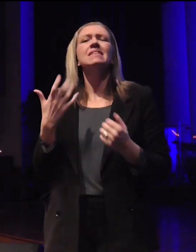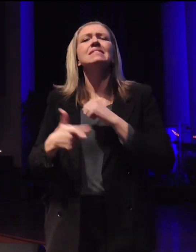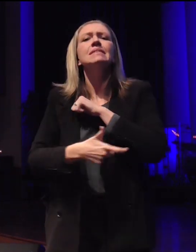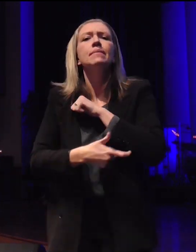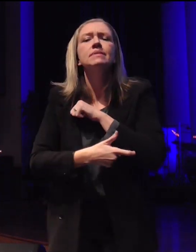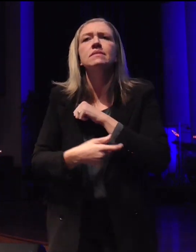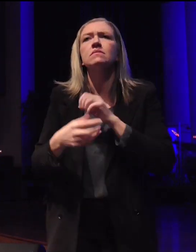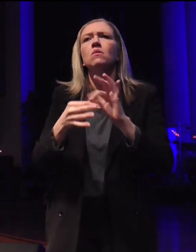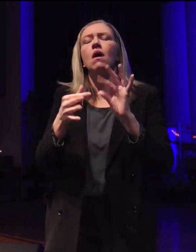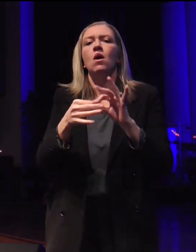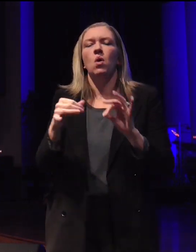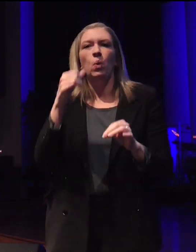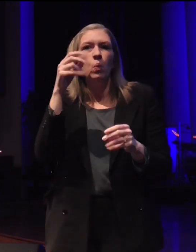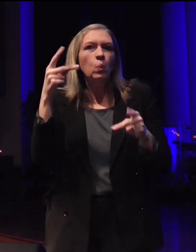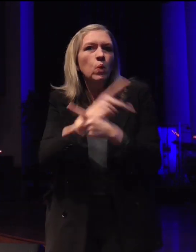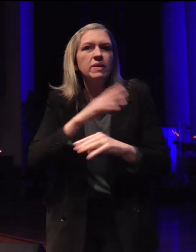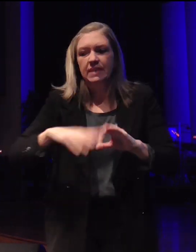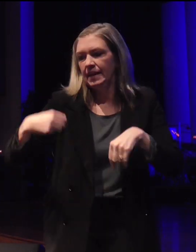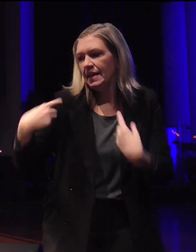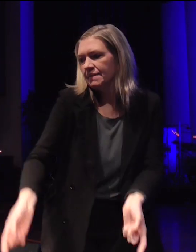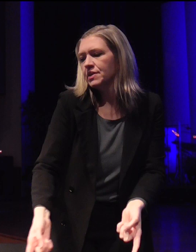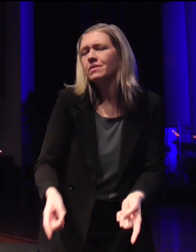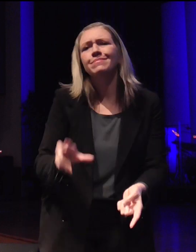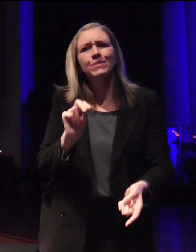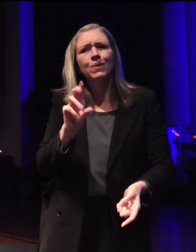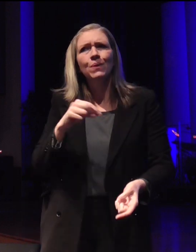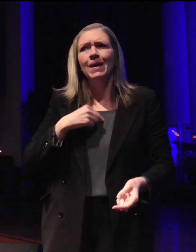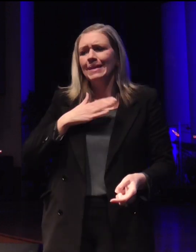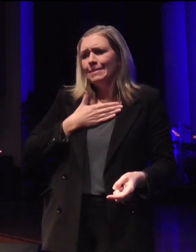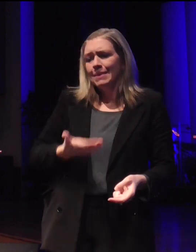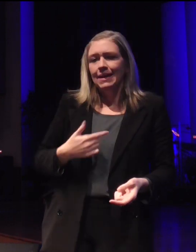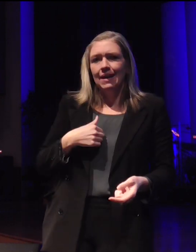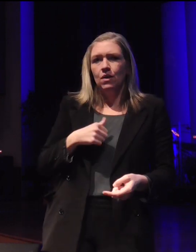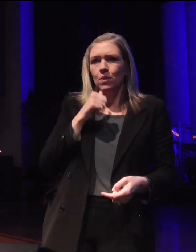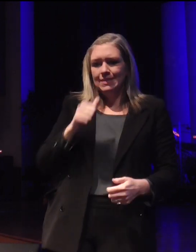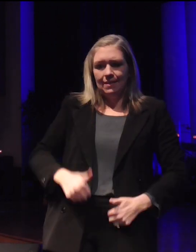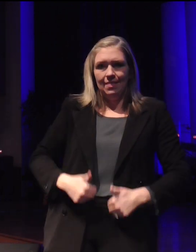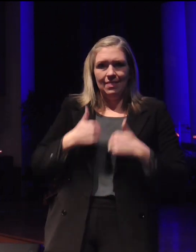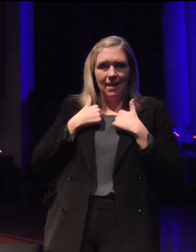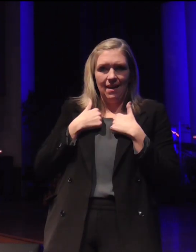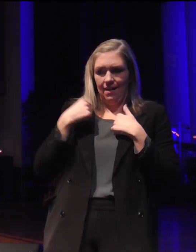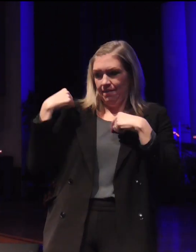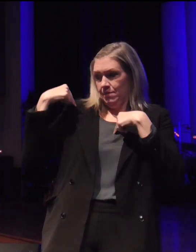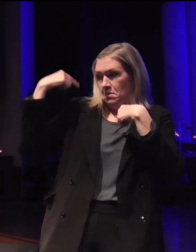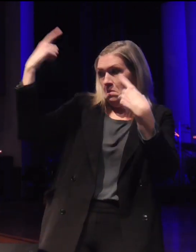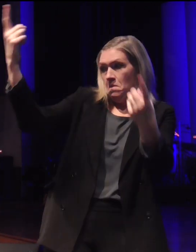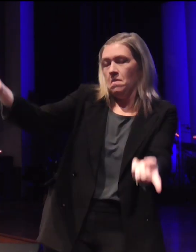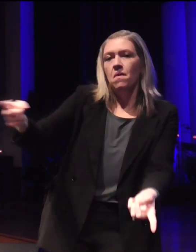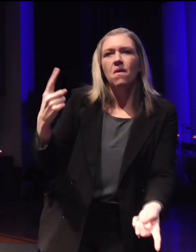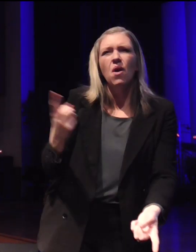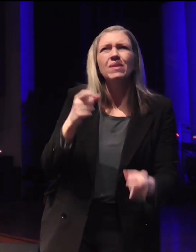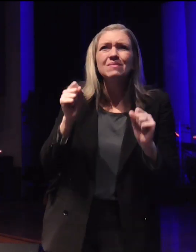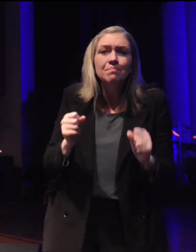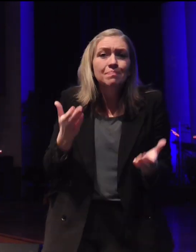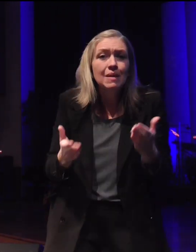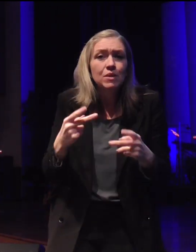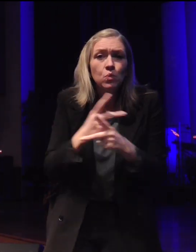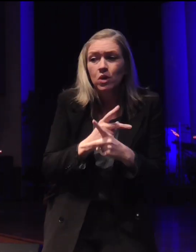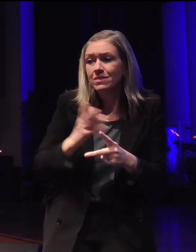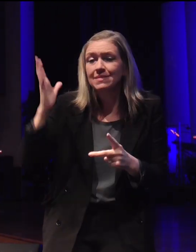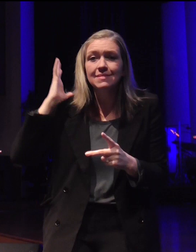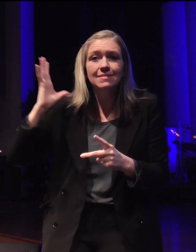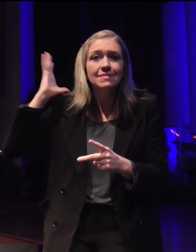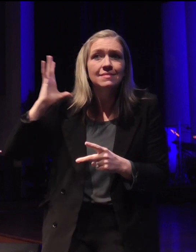ever been, but I admit I haven't been alive through every eon on the planet, so it could have been worse at different